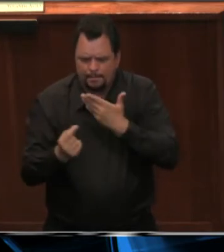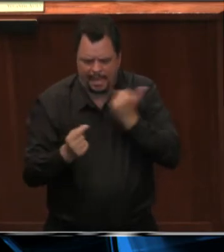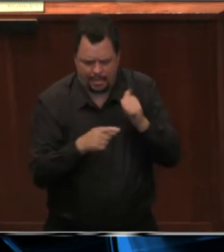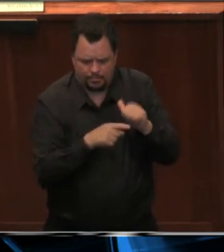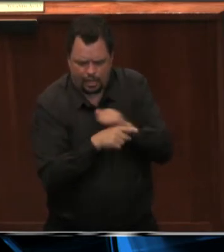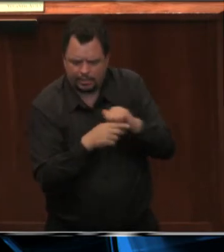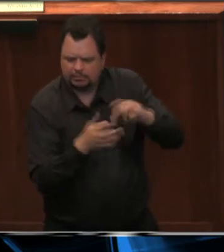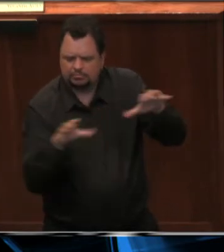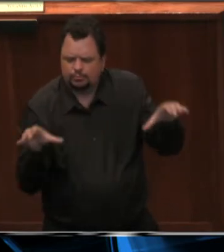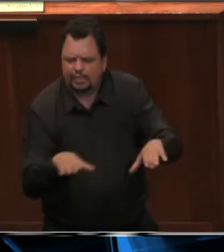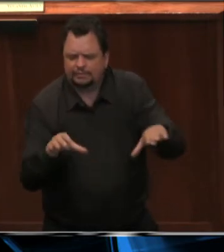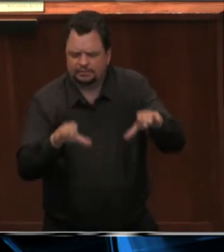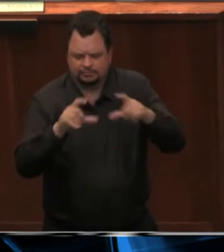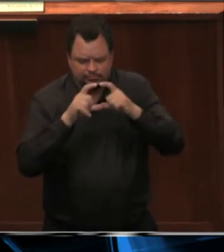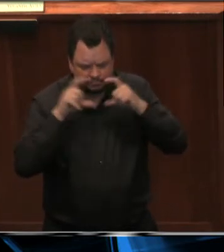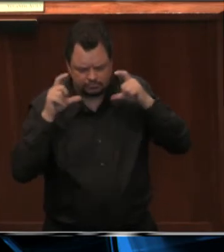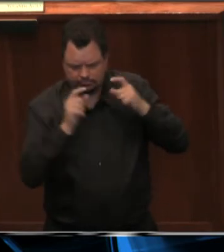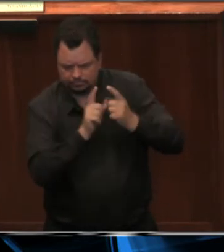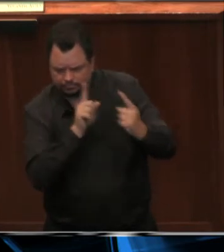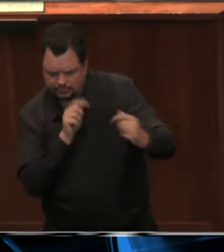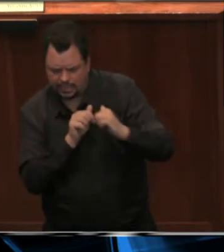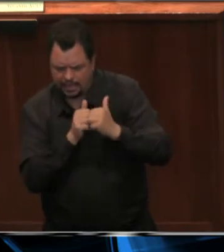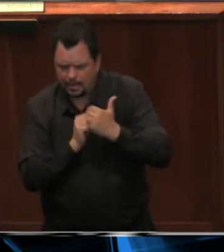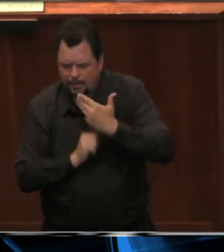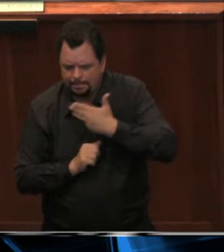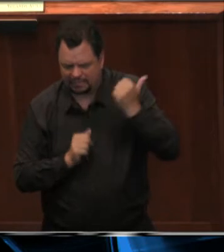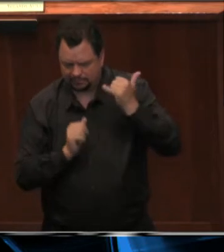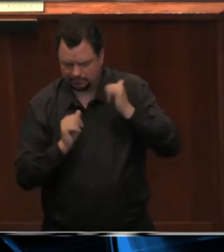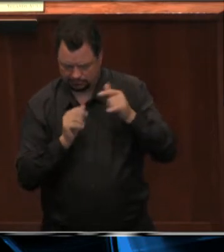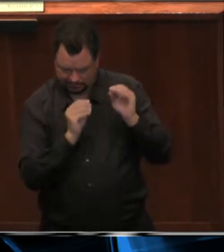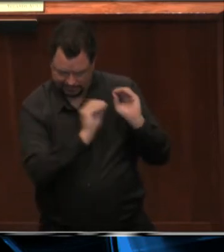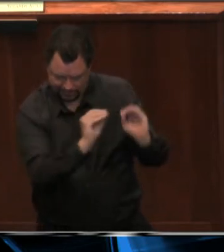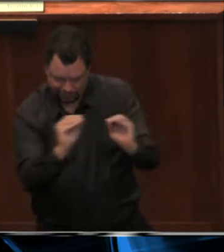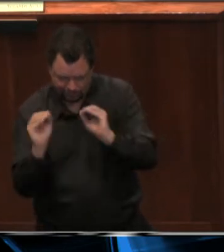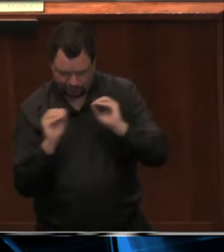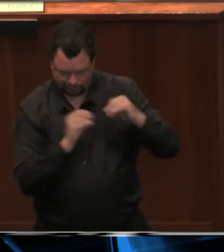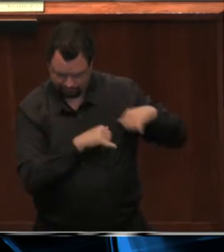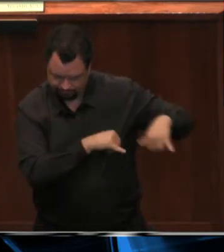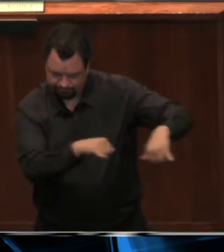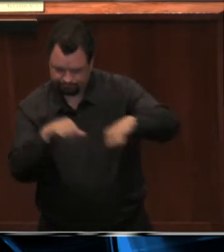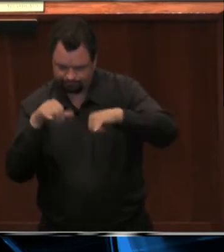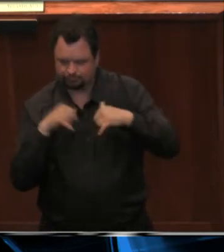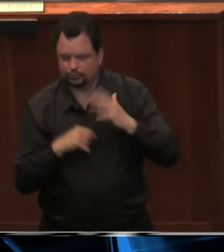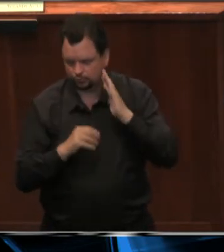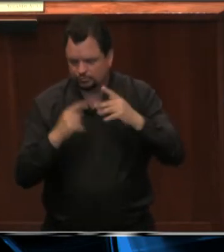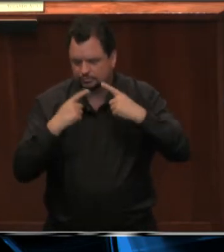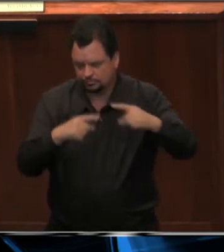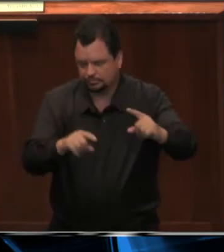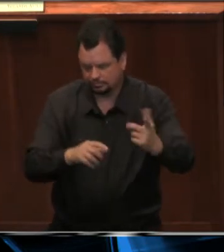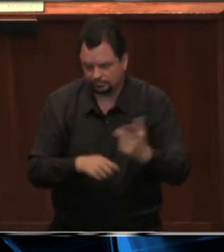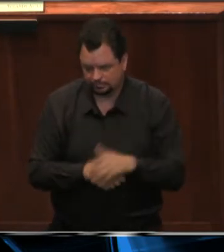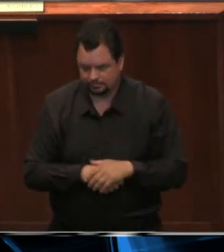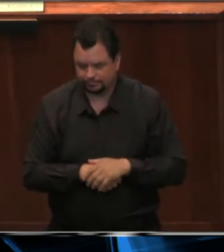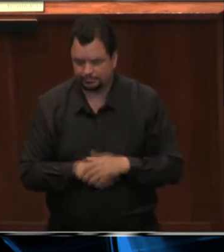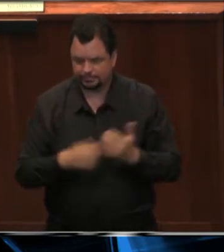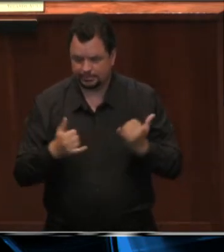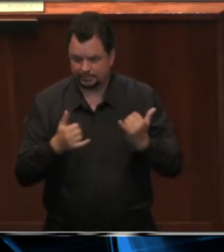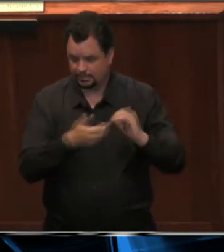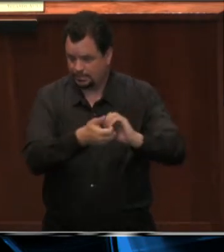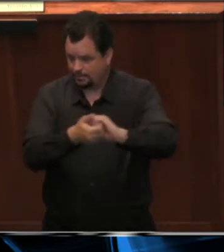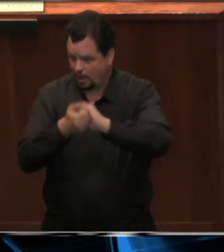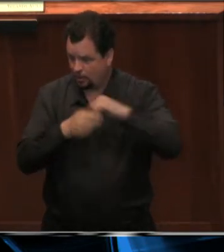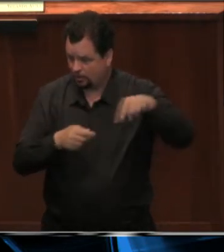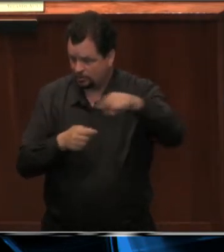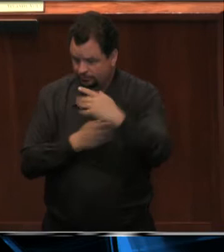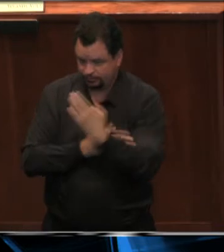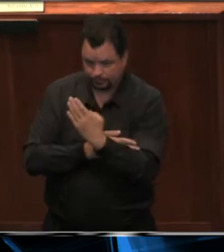us realizing the goals of mitigation for our community. We do have some partners here this morning that are part of our mitigation plan.